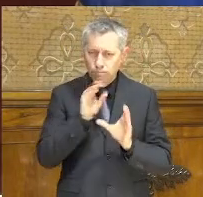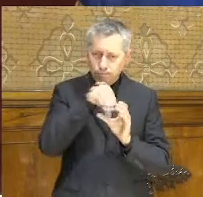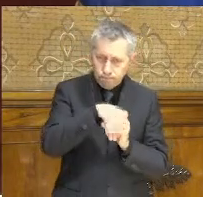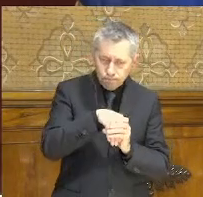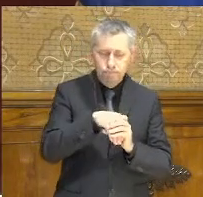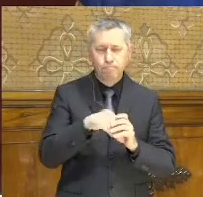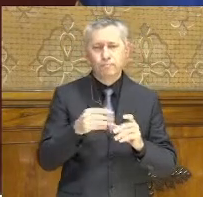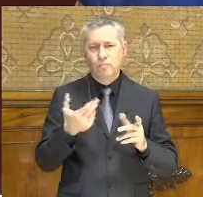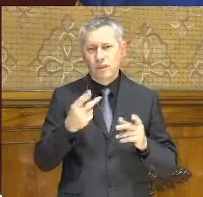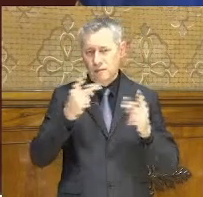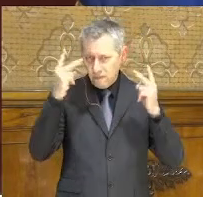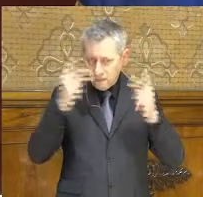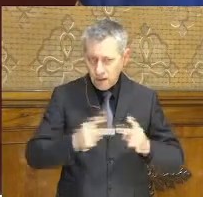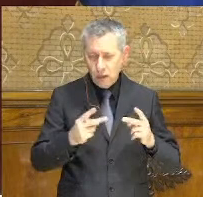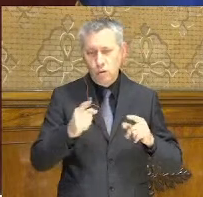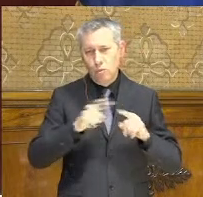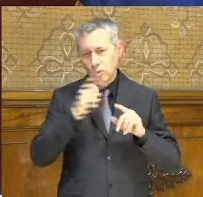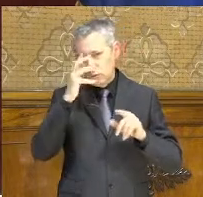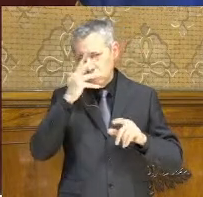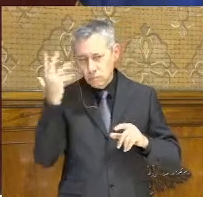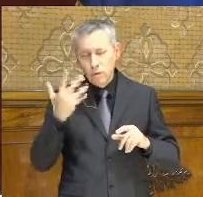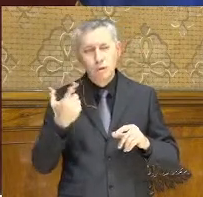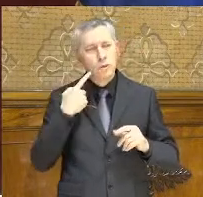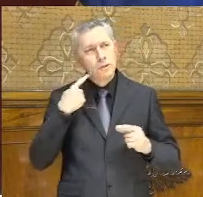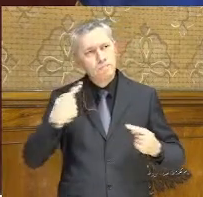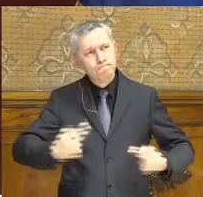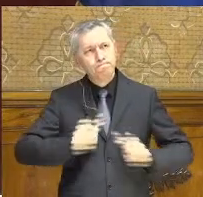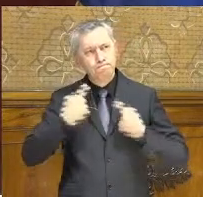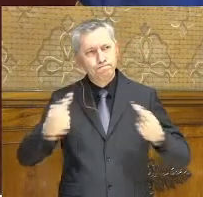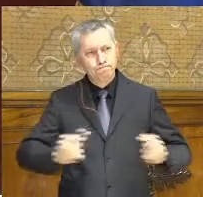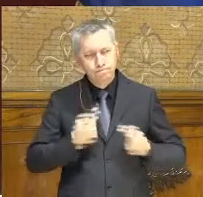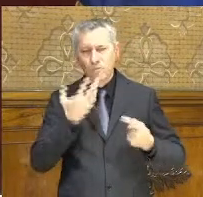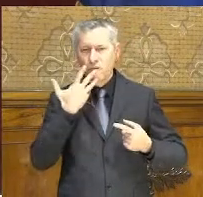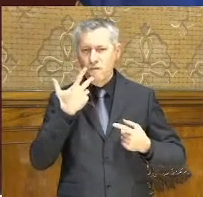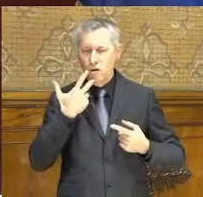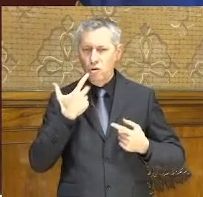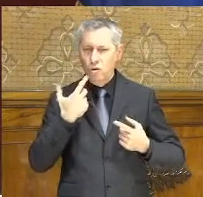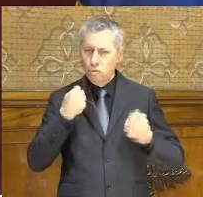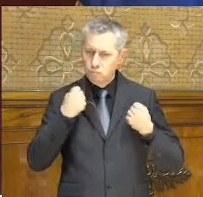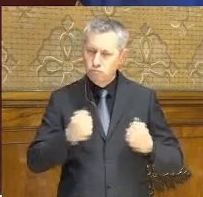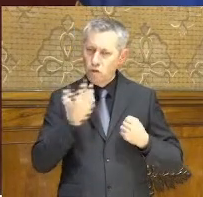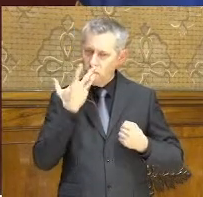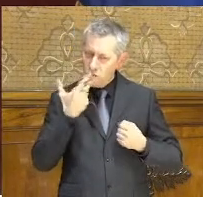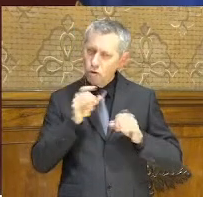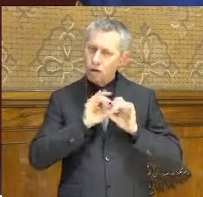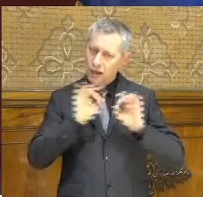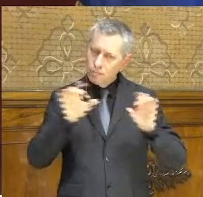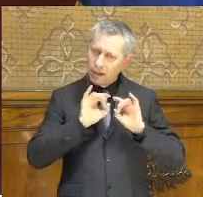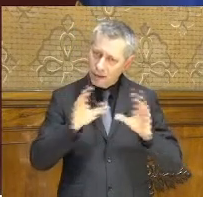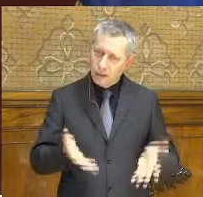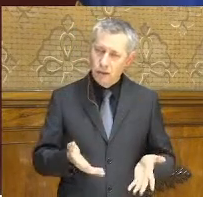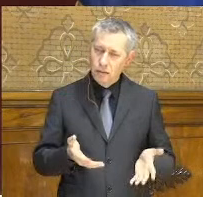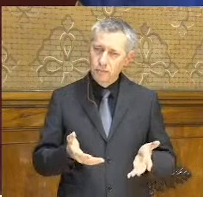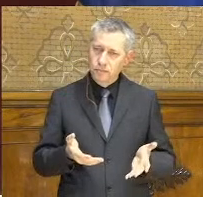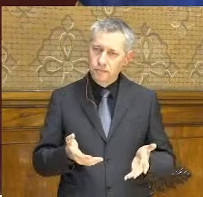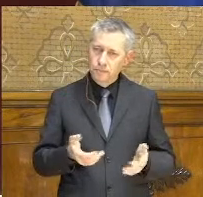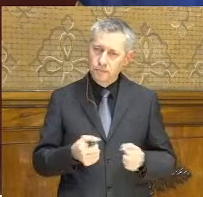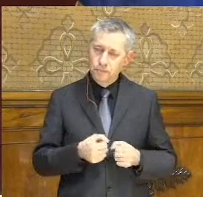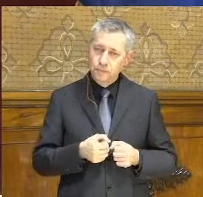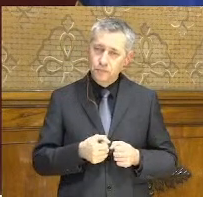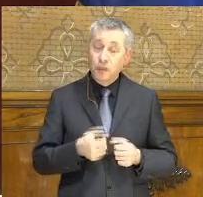metaphorically moved by freedom's iterative force. In politics, you say, I'm moved by the